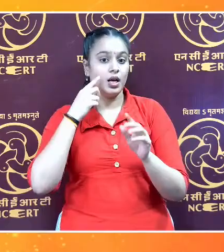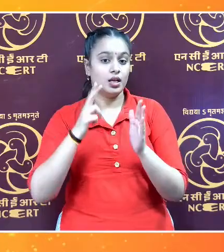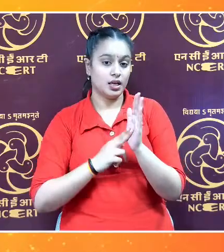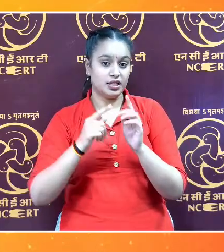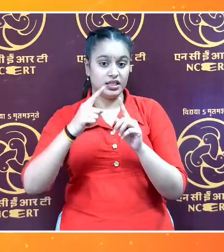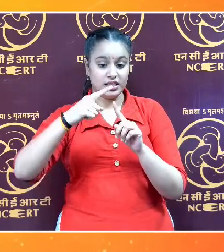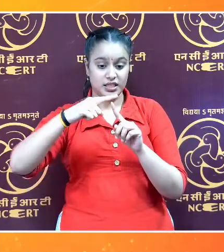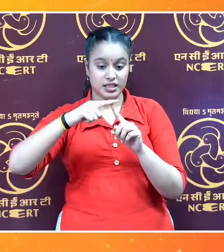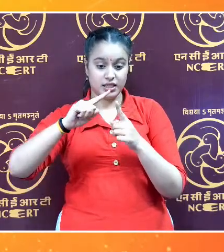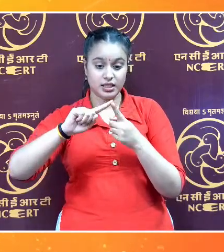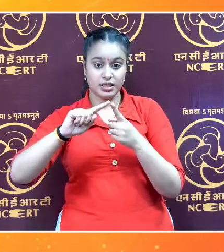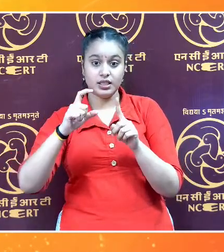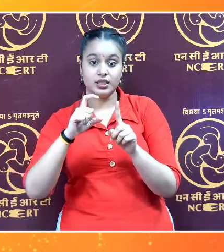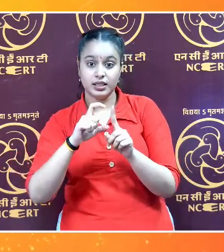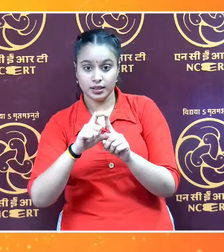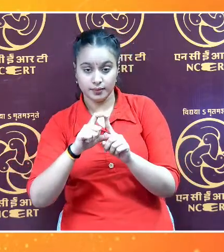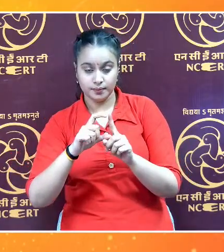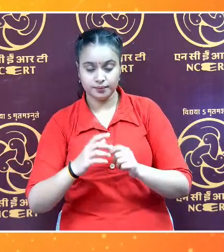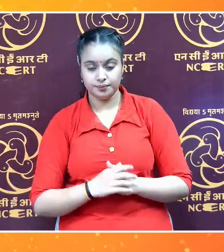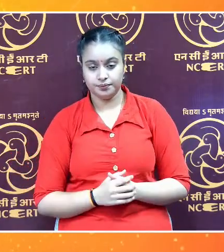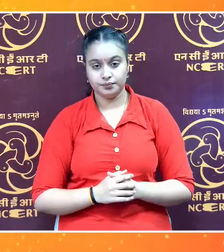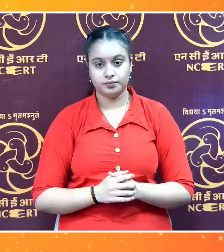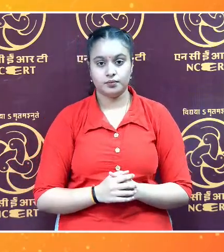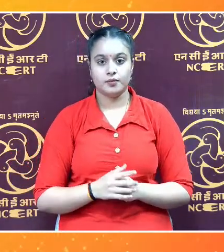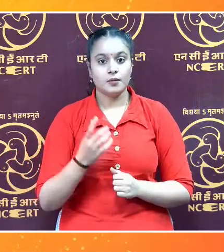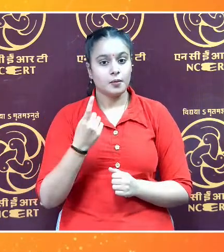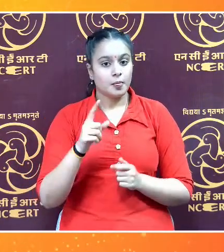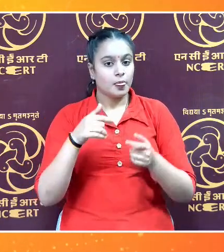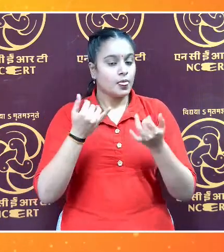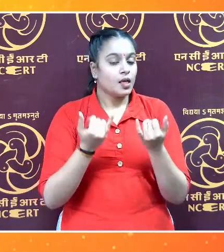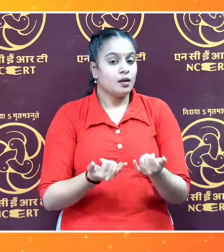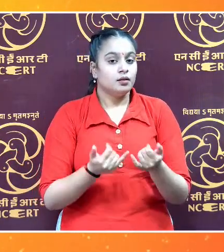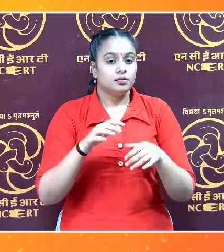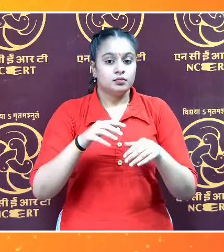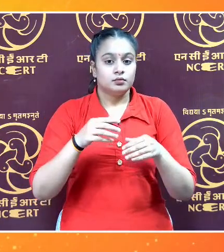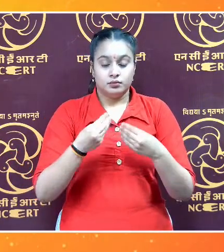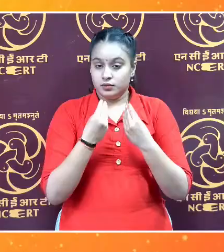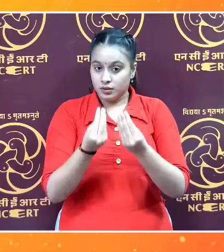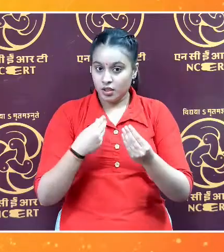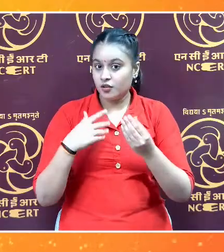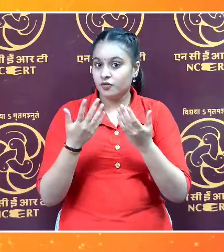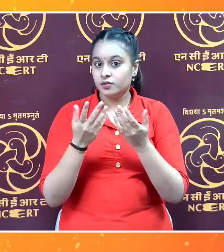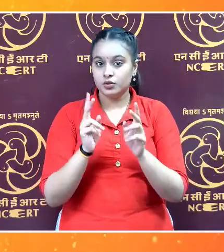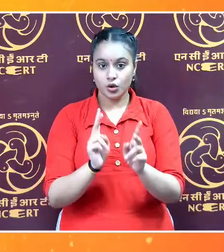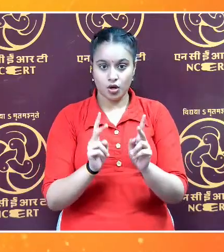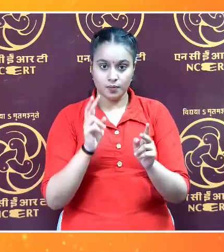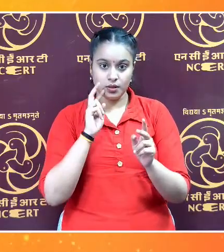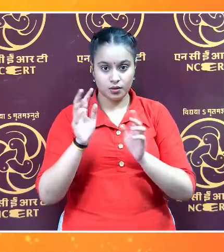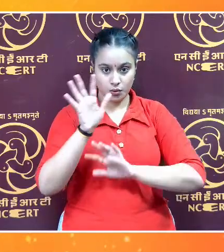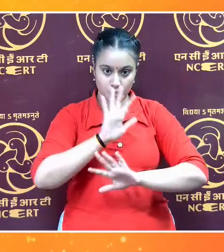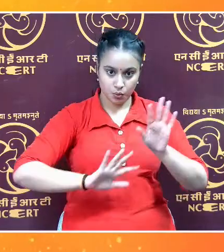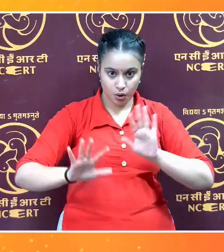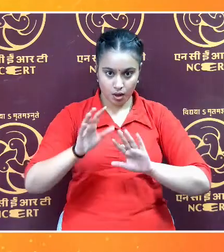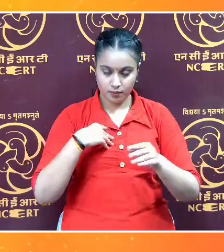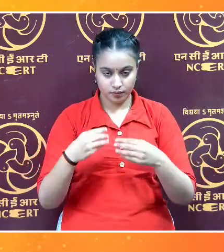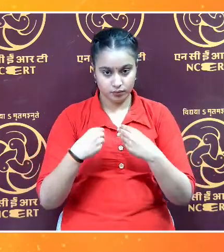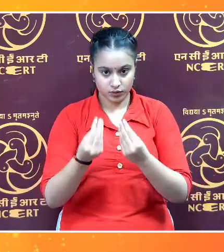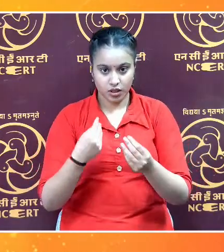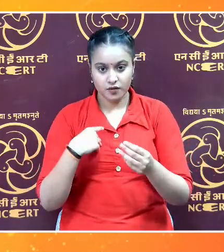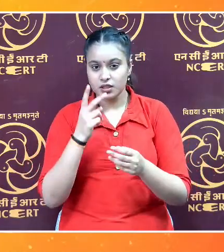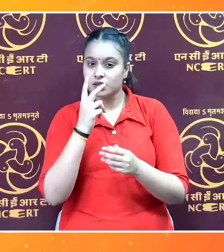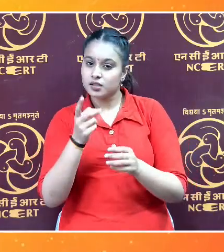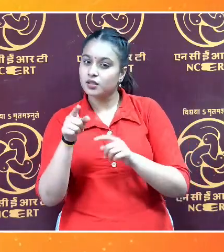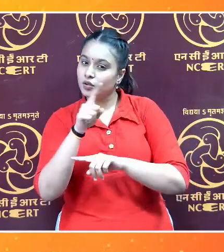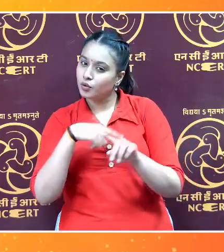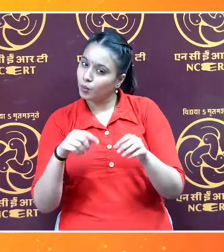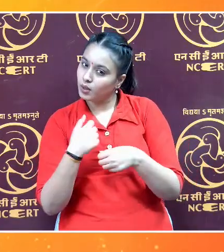painted the wall last year. Okay. Right? Great. Right. So now I will give you some regular verbs like we have discussed. Yes. Let's see if you